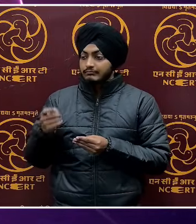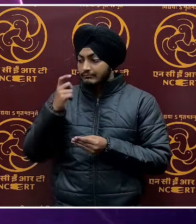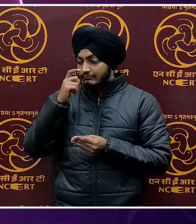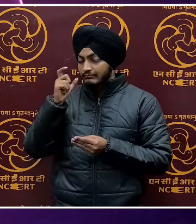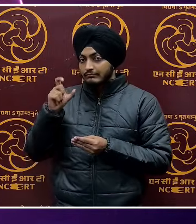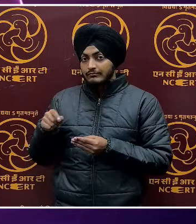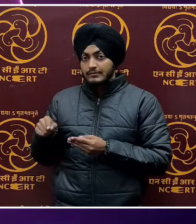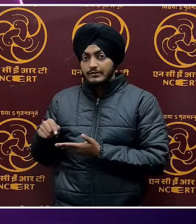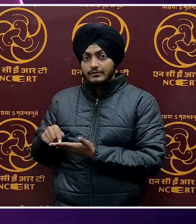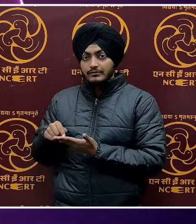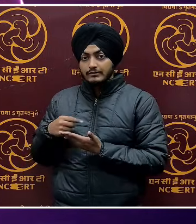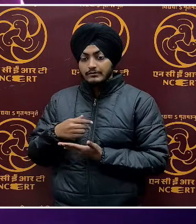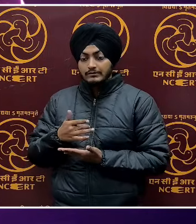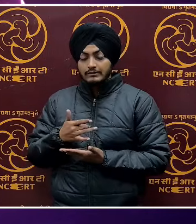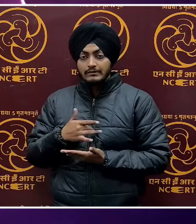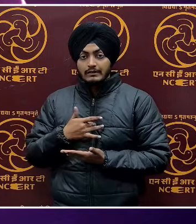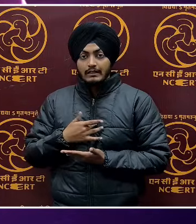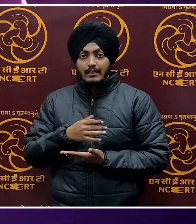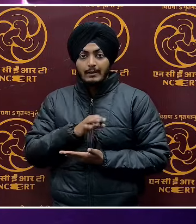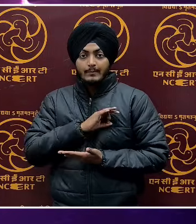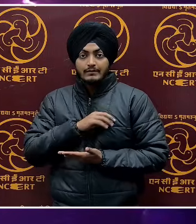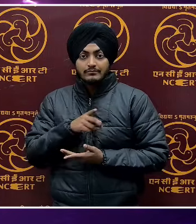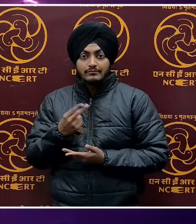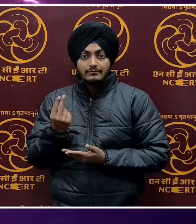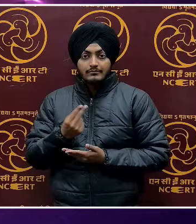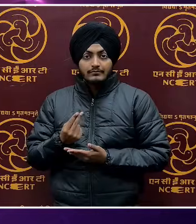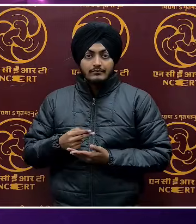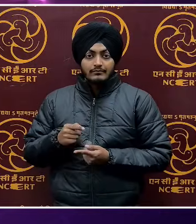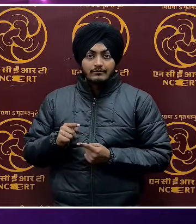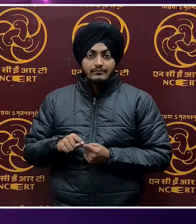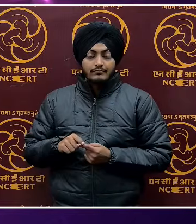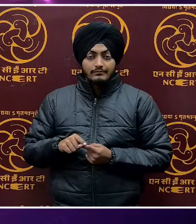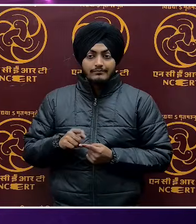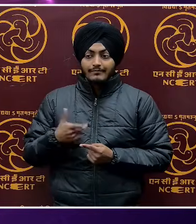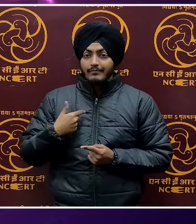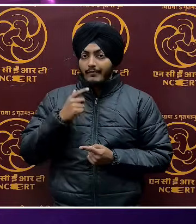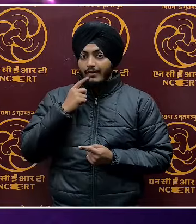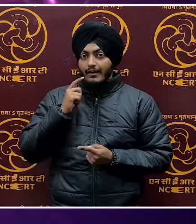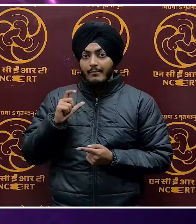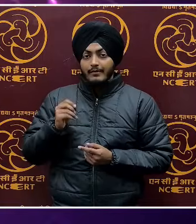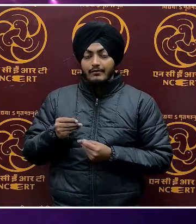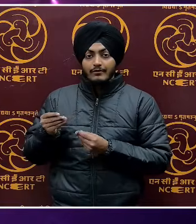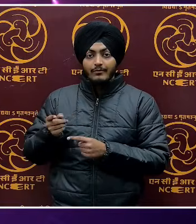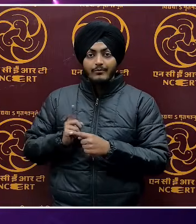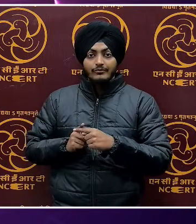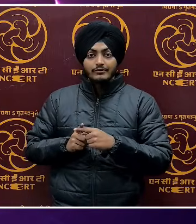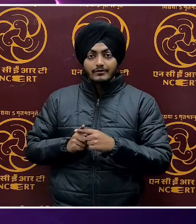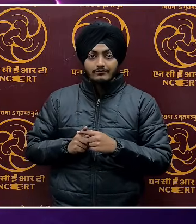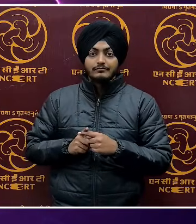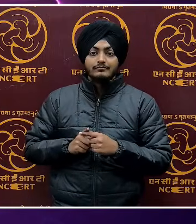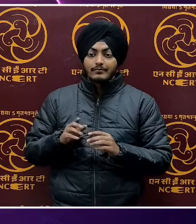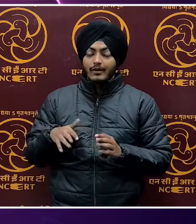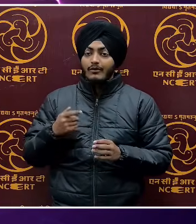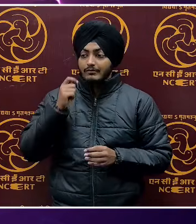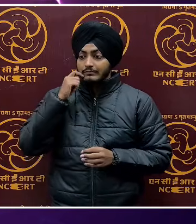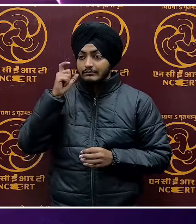saying, I like your drawing. So she is giving a compliment to the boy. So how it's gonna make the boy feel?